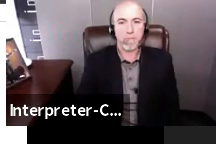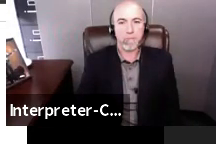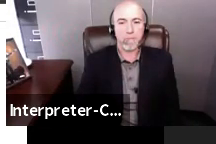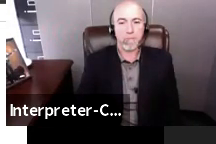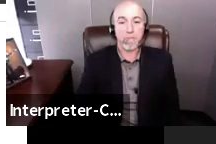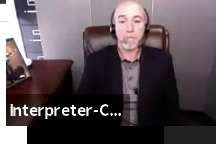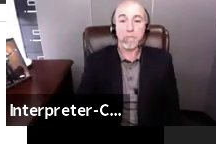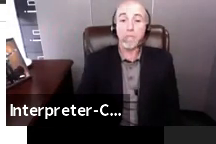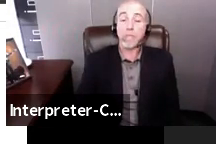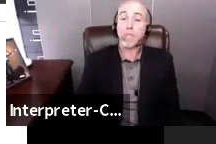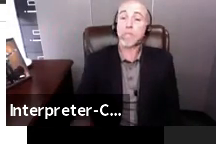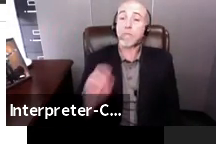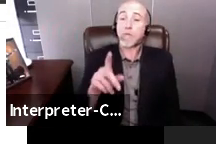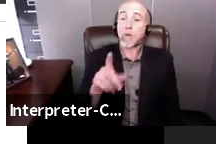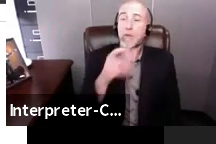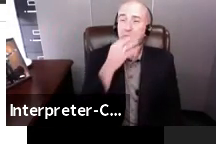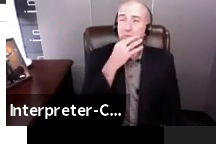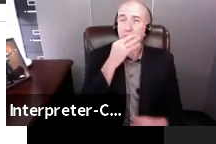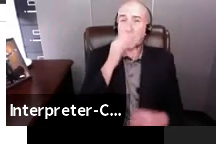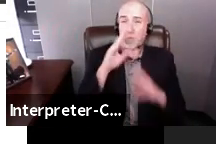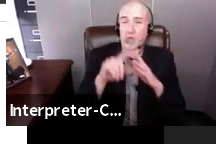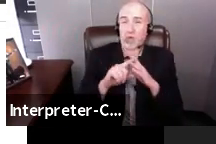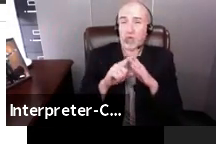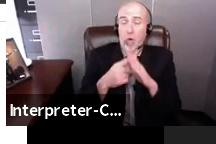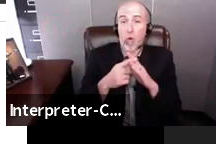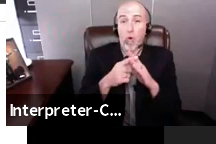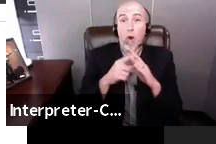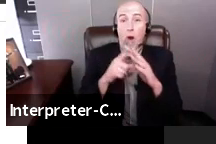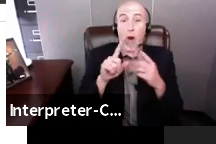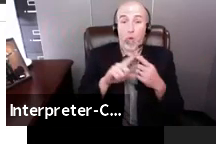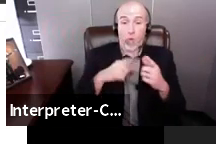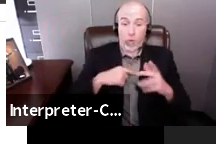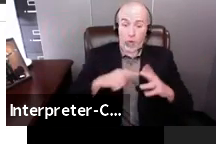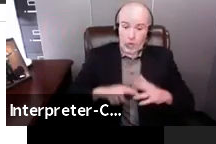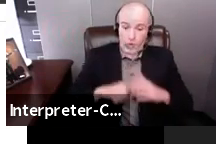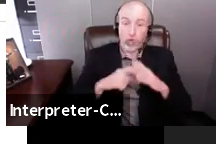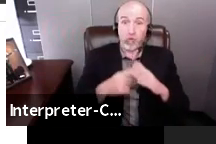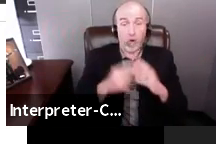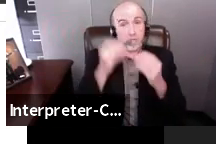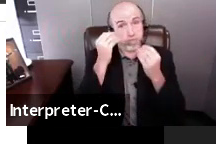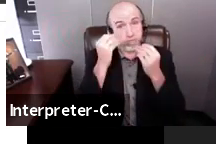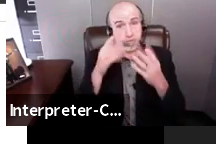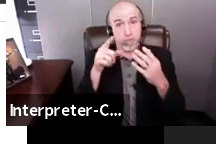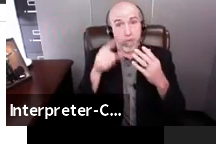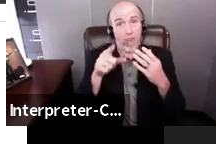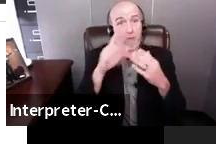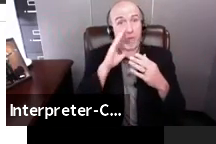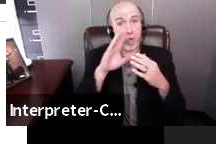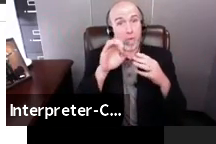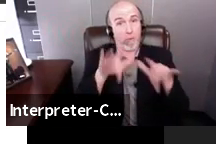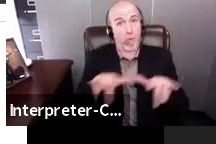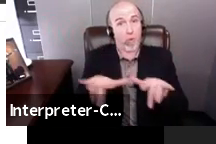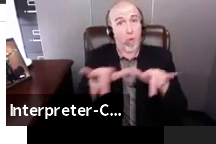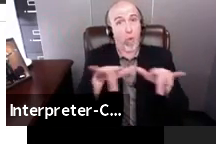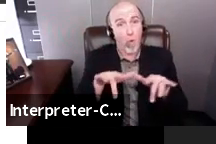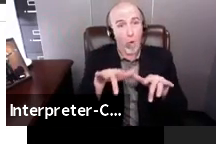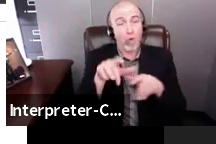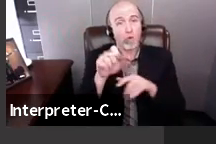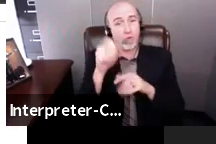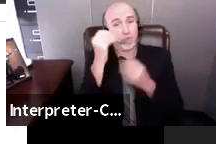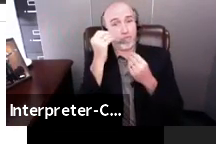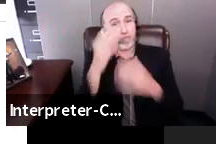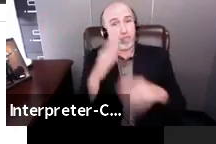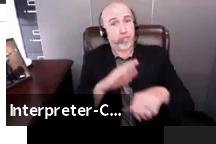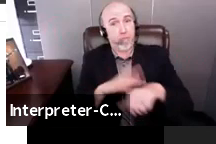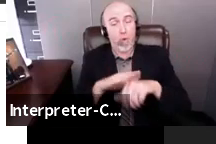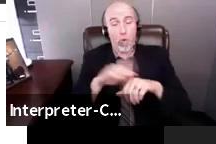Okay, in just a minute, we're going to get started. And when we do, we're going to be recording this program. So just letting everybody know that